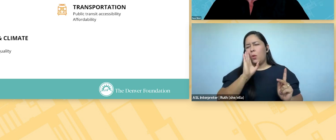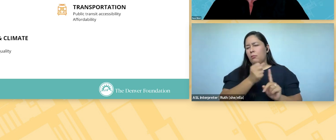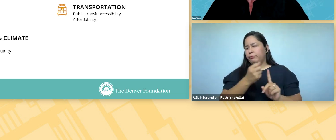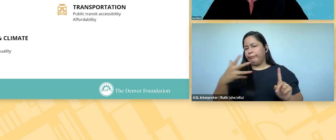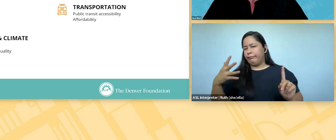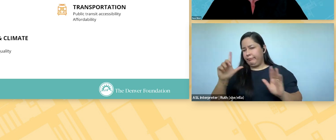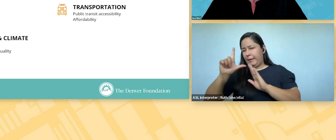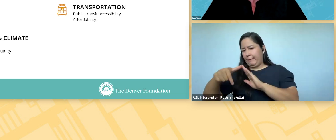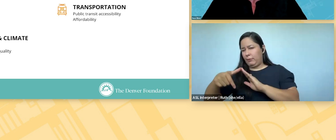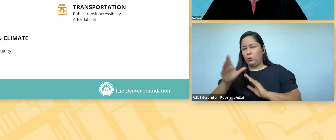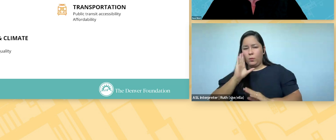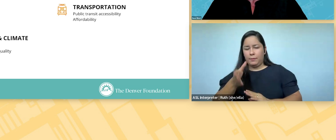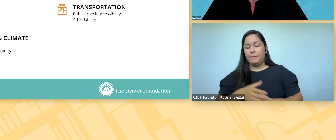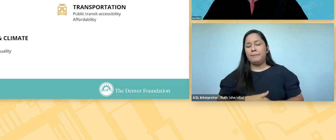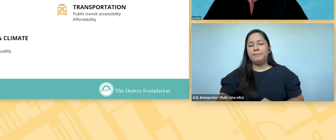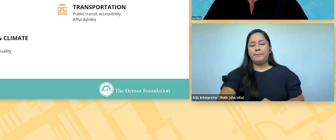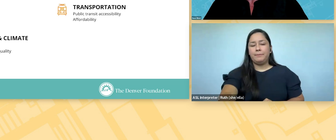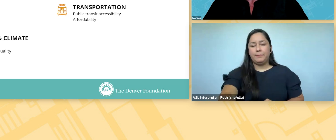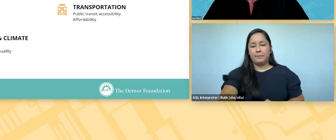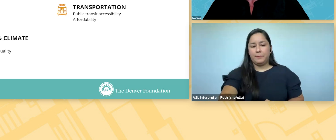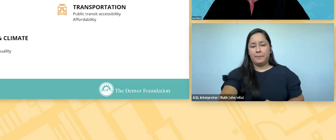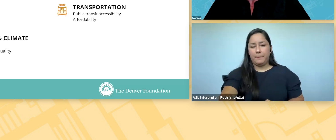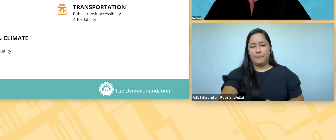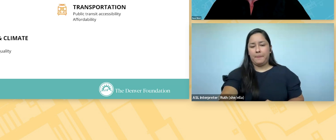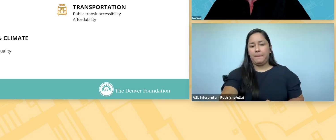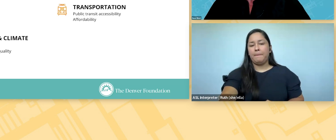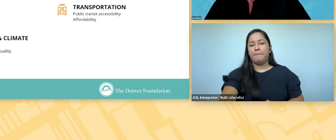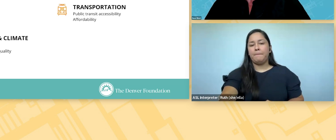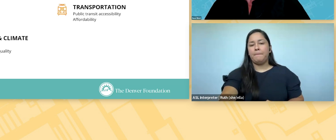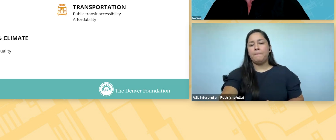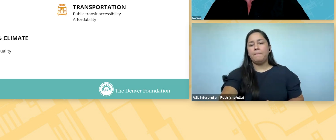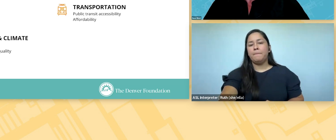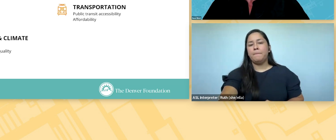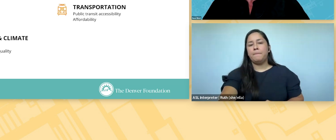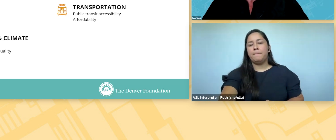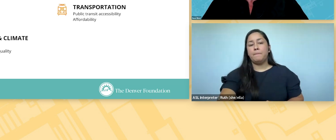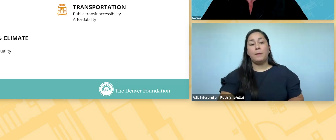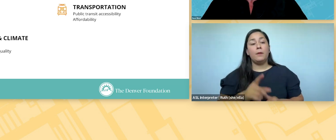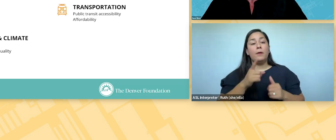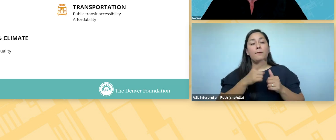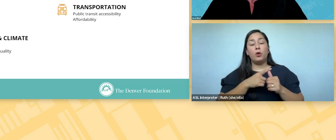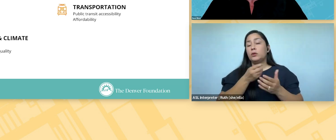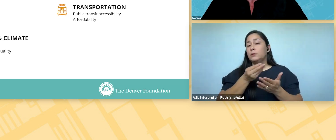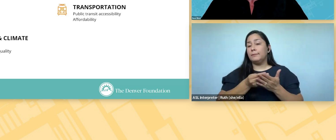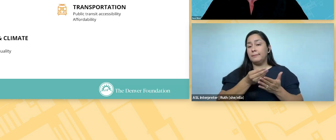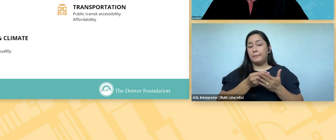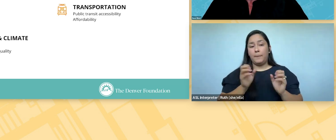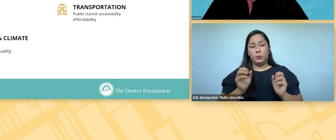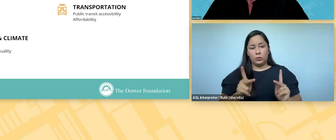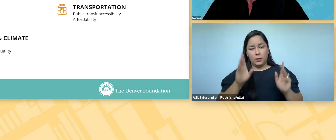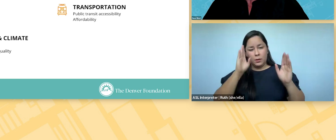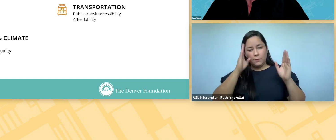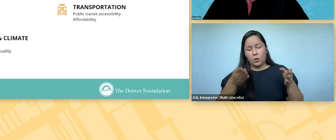these in a little bit more detail, but I'll just touch on them all now. So the first is economic opportunity with a focus